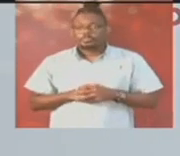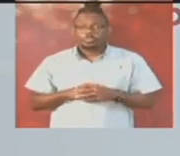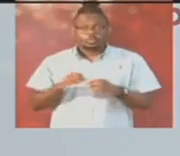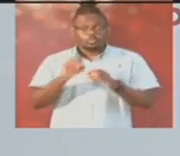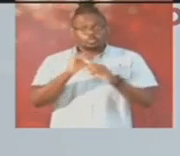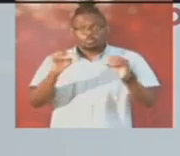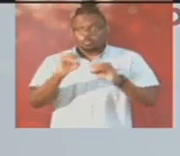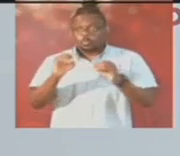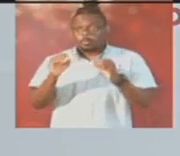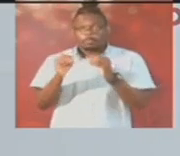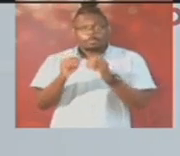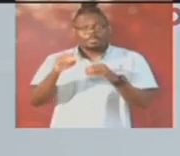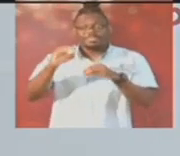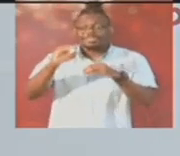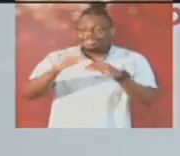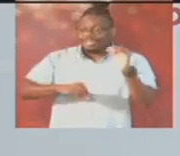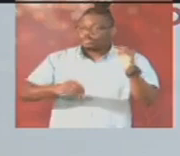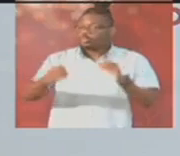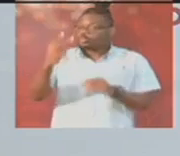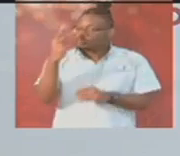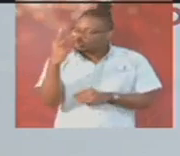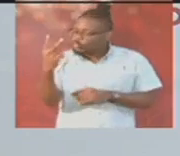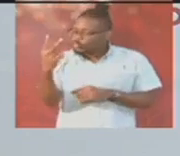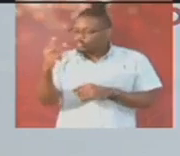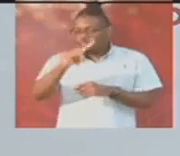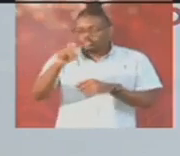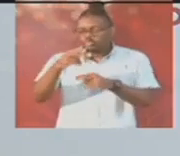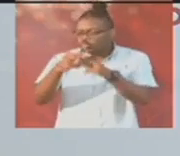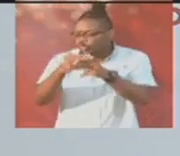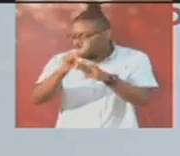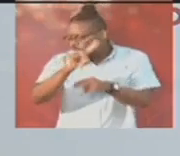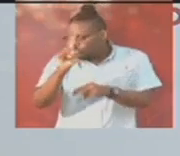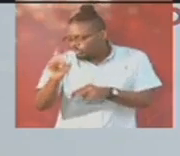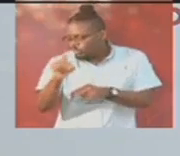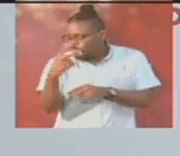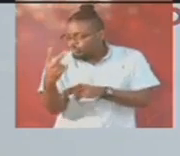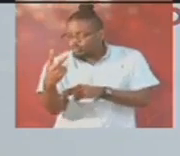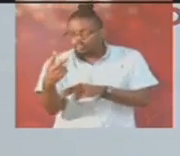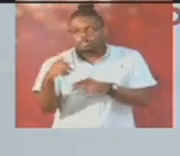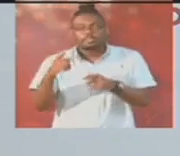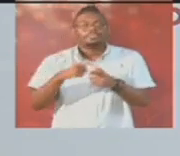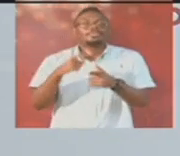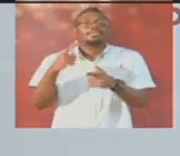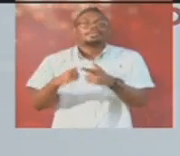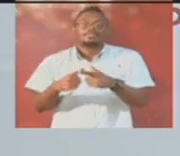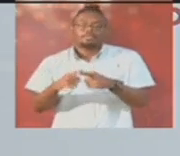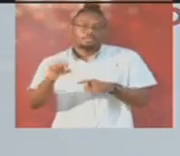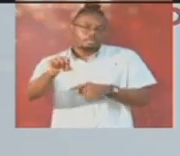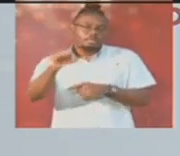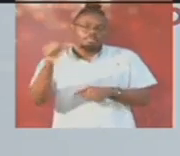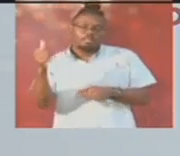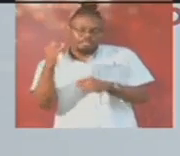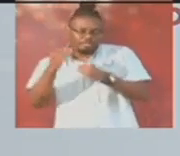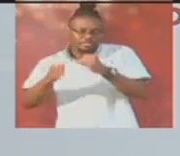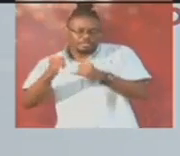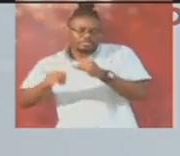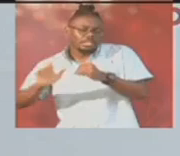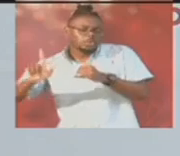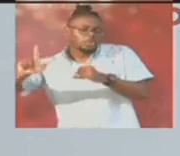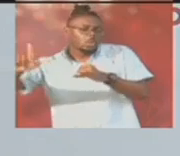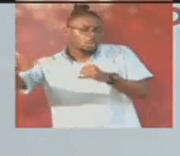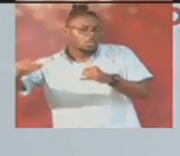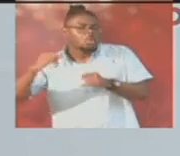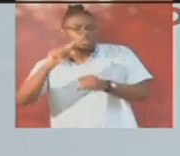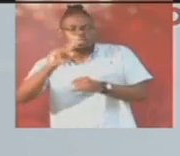brief questions at this time. And if time permits, we will accommodate one question from each media house. We begin with